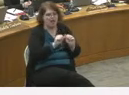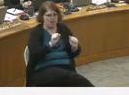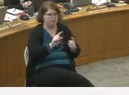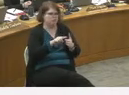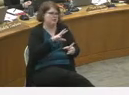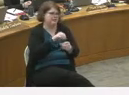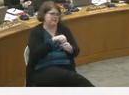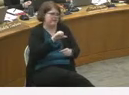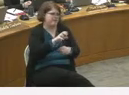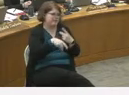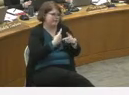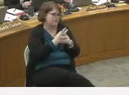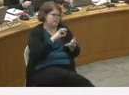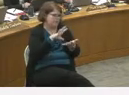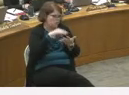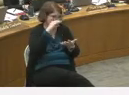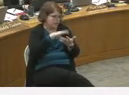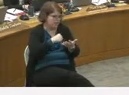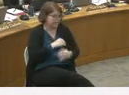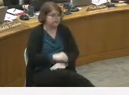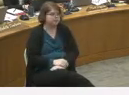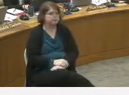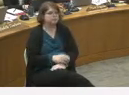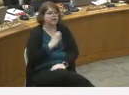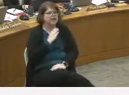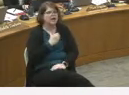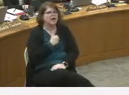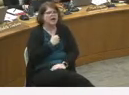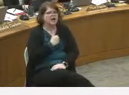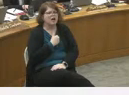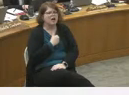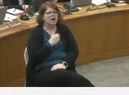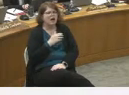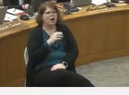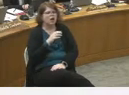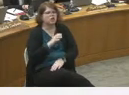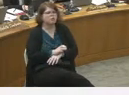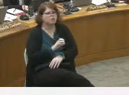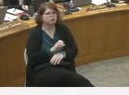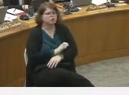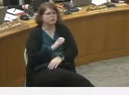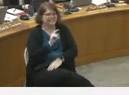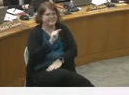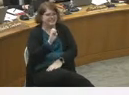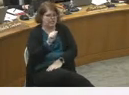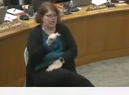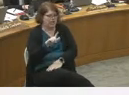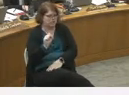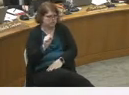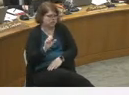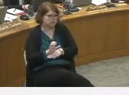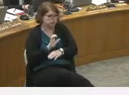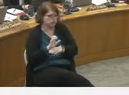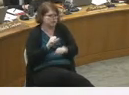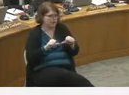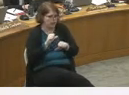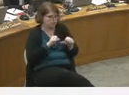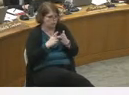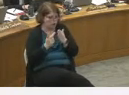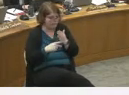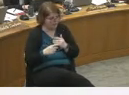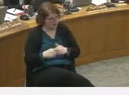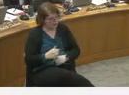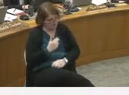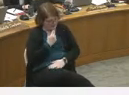this kind of learning our Teal's computer science program very small at times it's been on you know life support in the last couple years